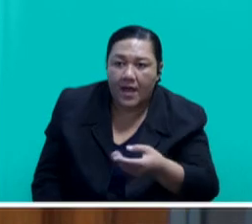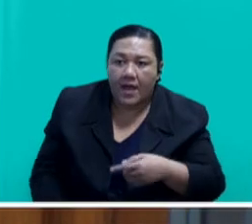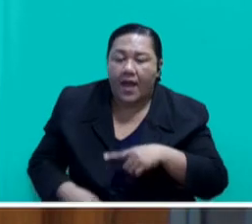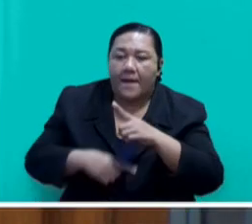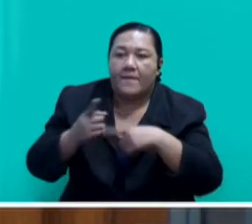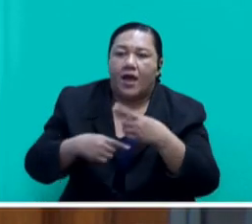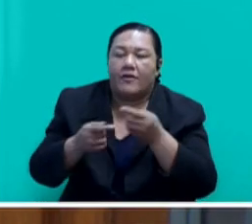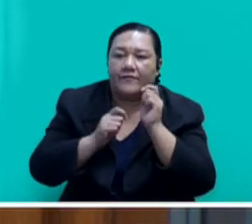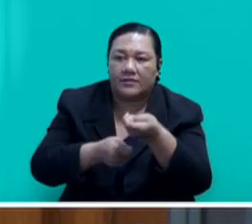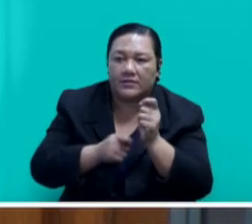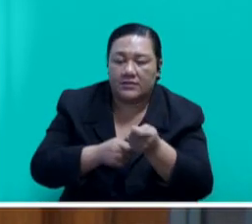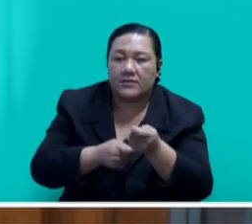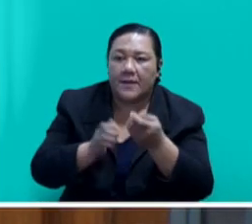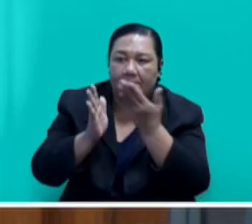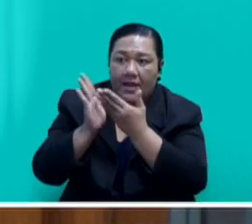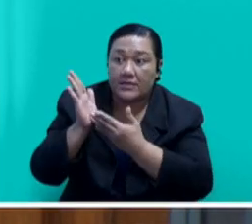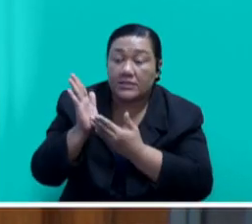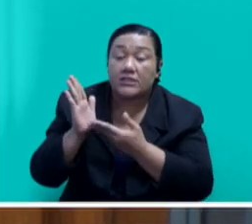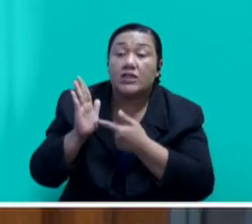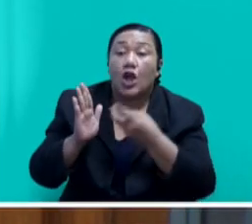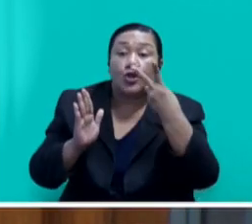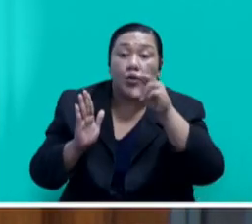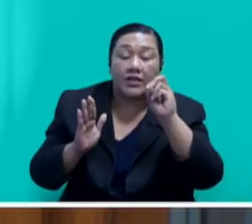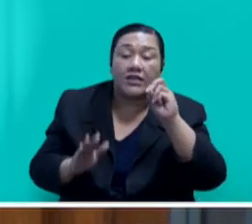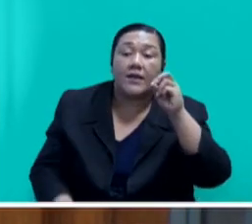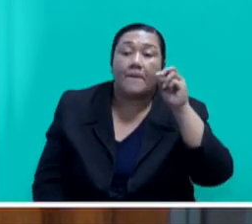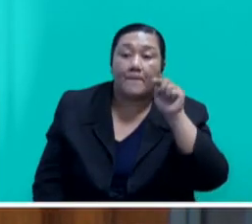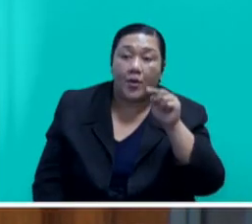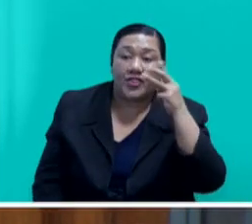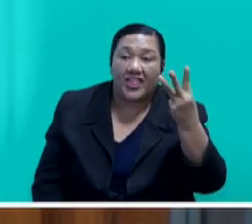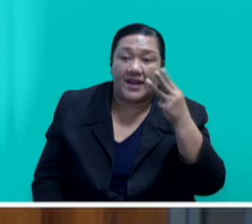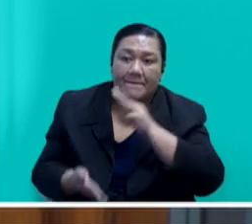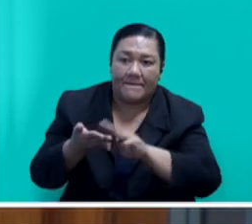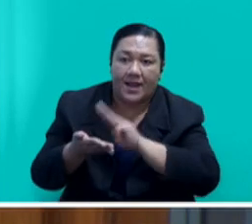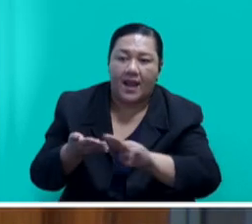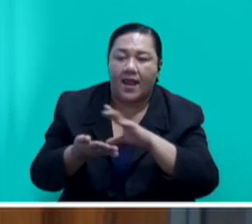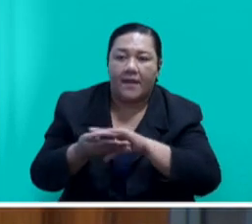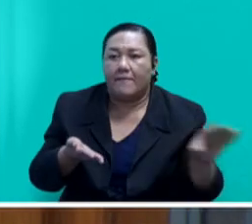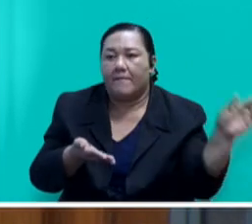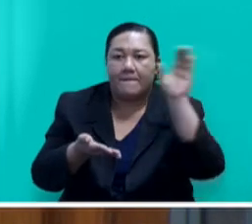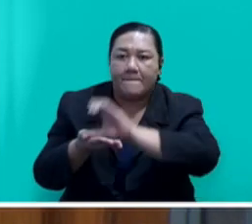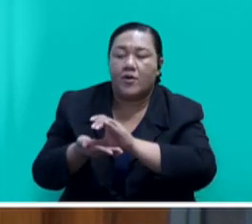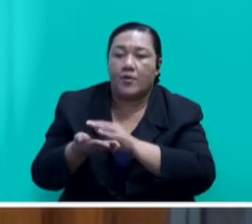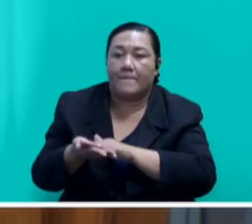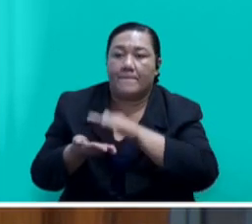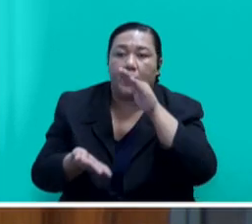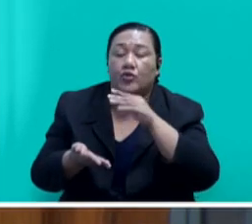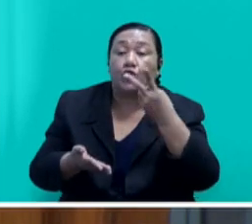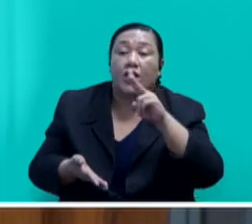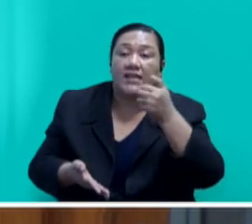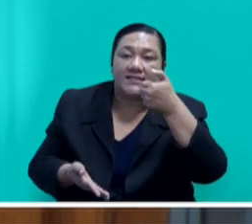The Ministry of Fisheries welcomed the budget of 20.3 million, an increase around of